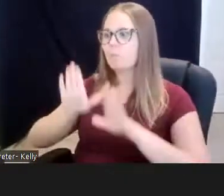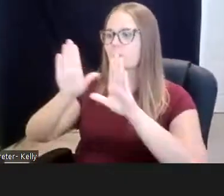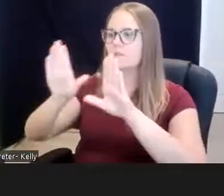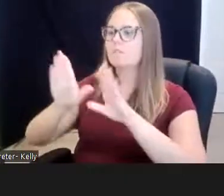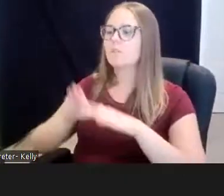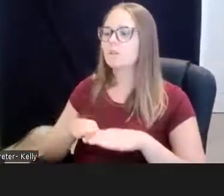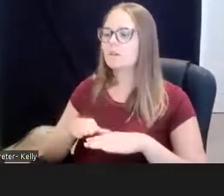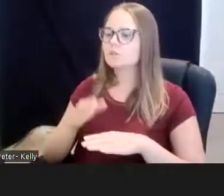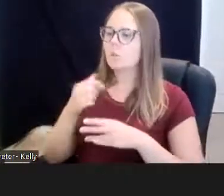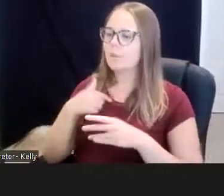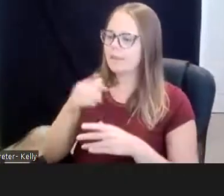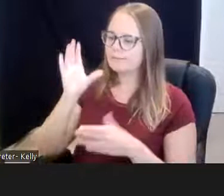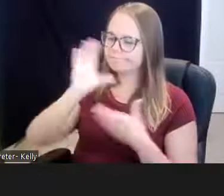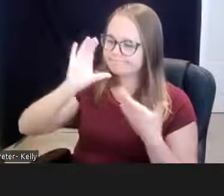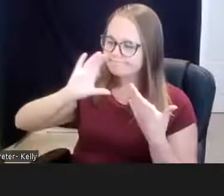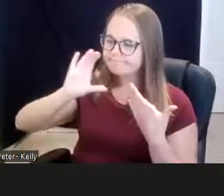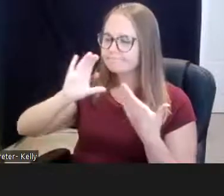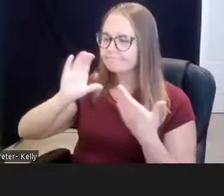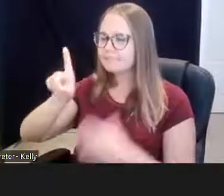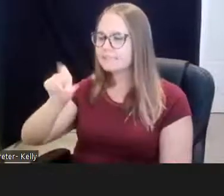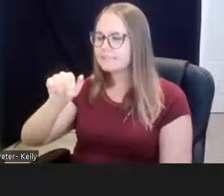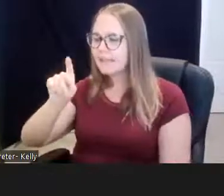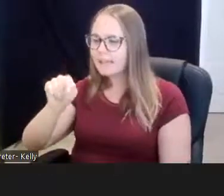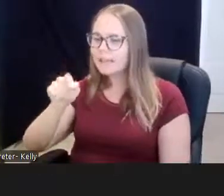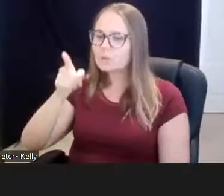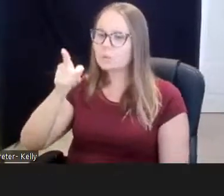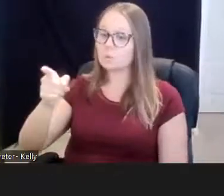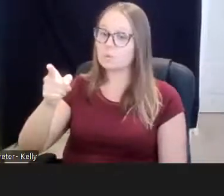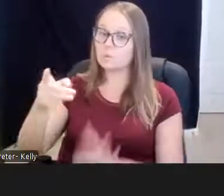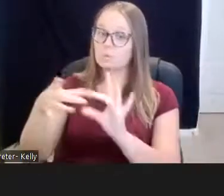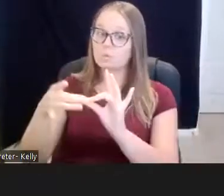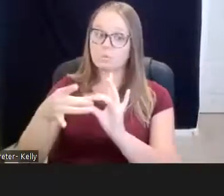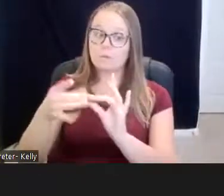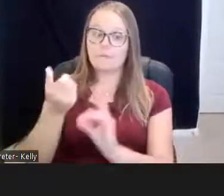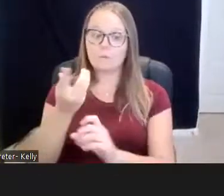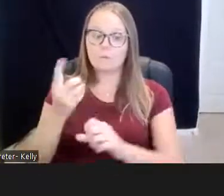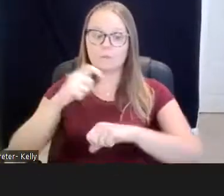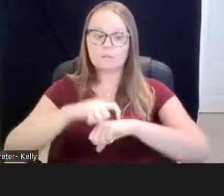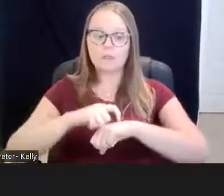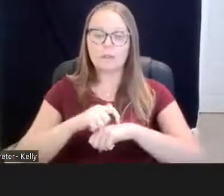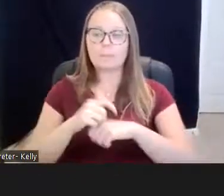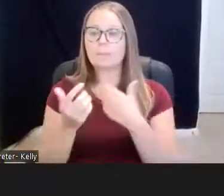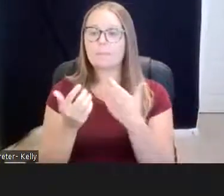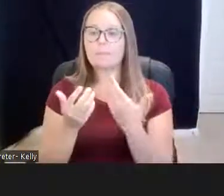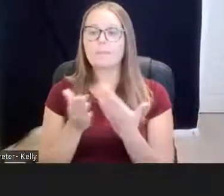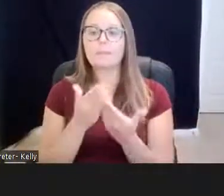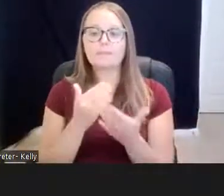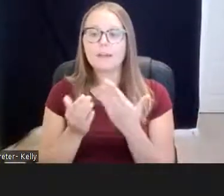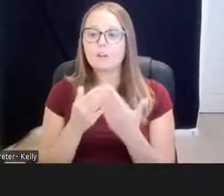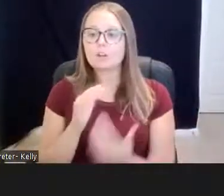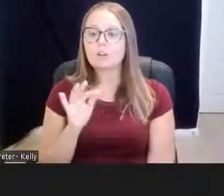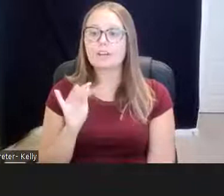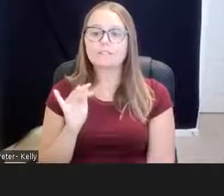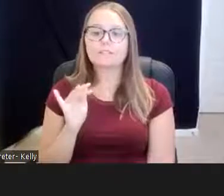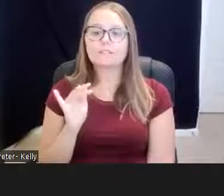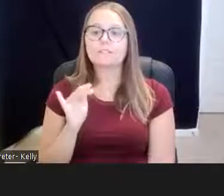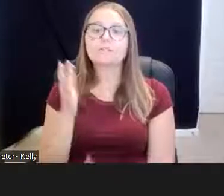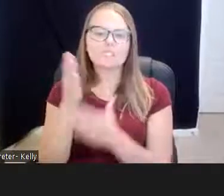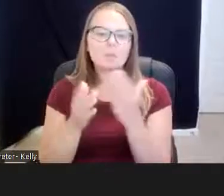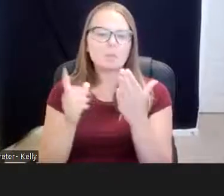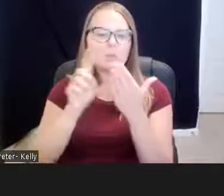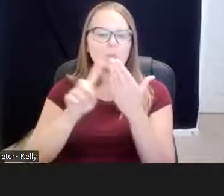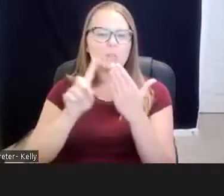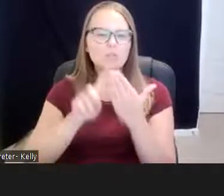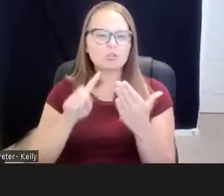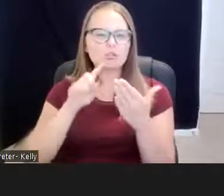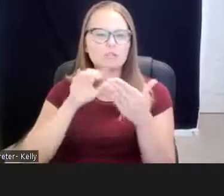at data, and you've raised it a couple of times that whether the with some of the research studies,